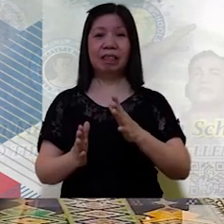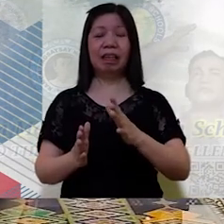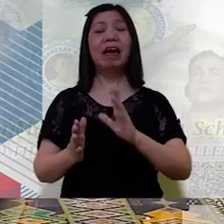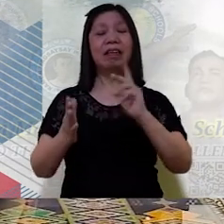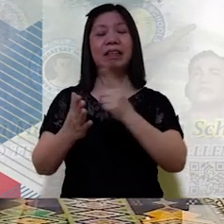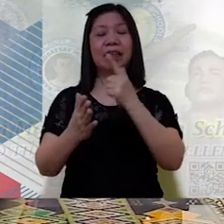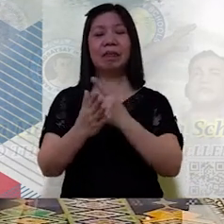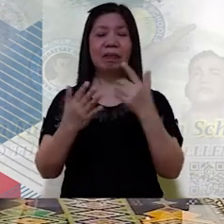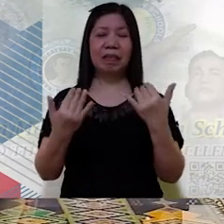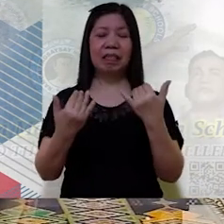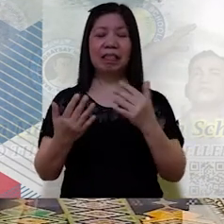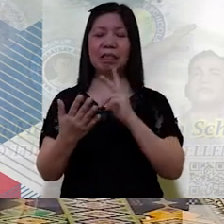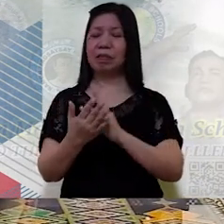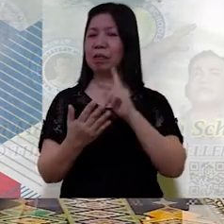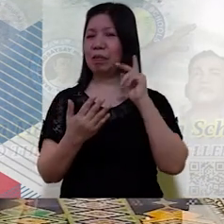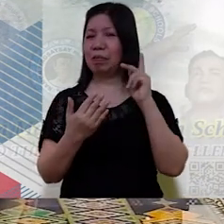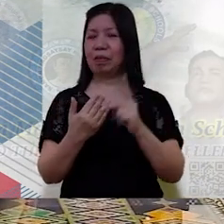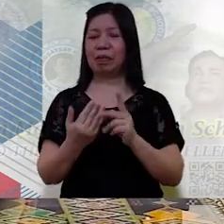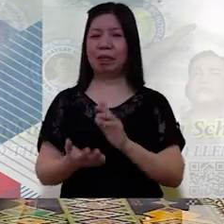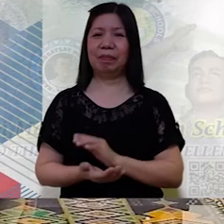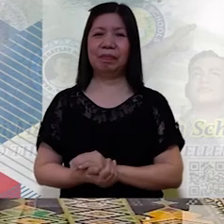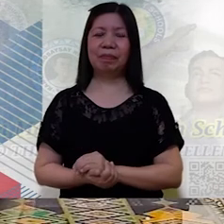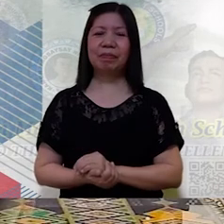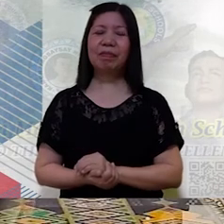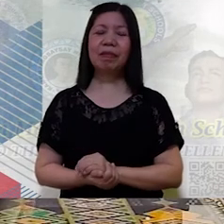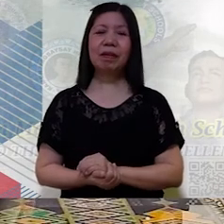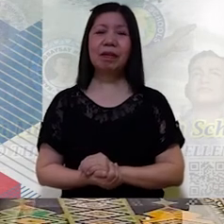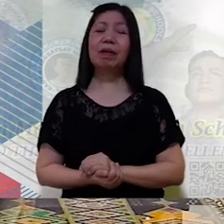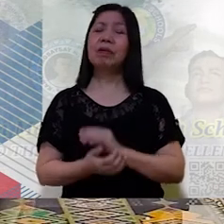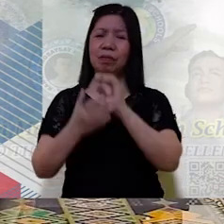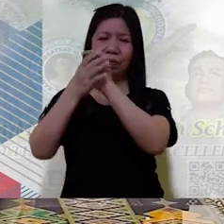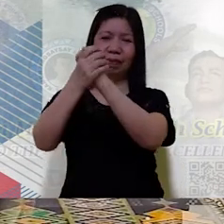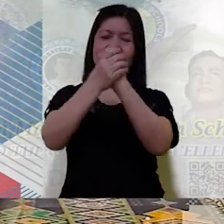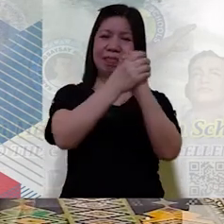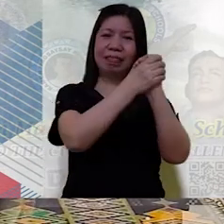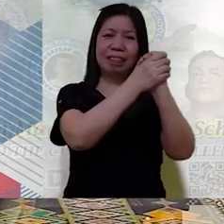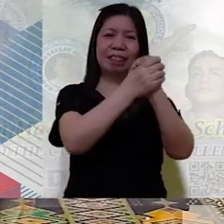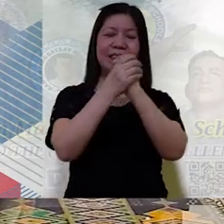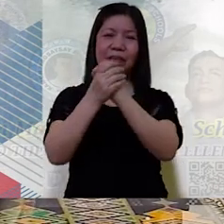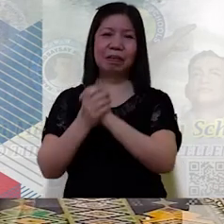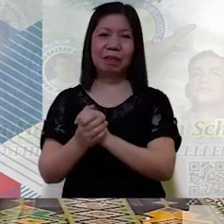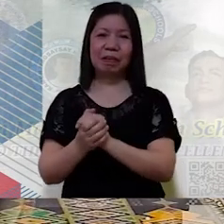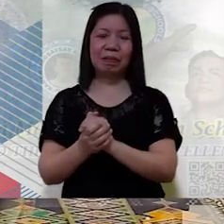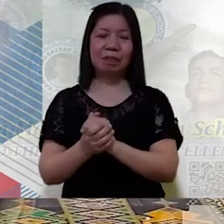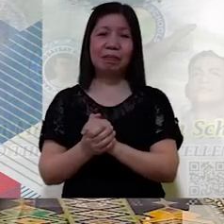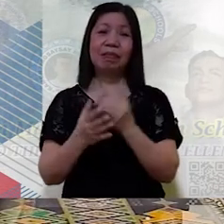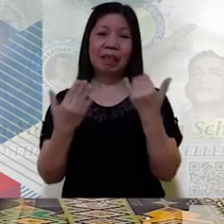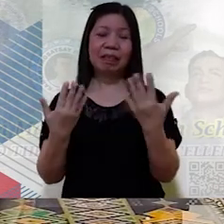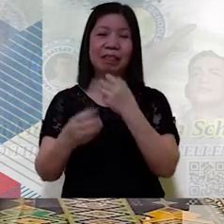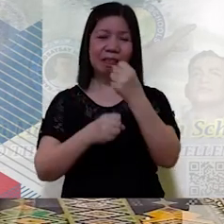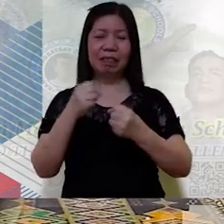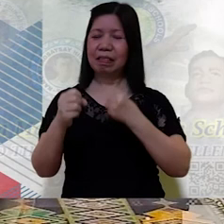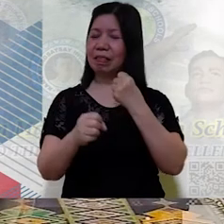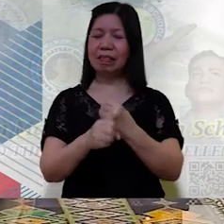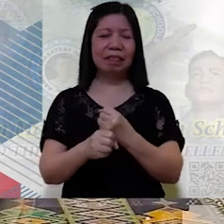graduating in this culmination exercise. So congratulations, because this year